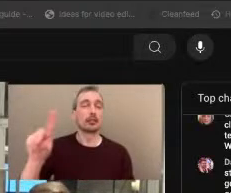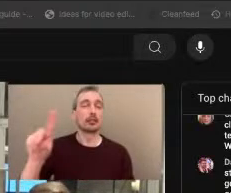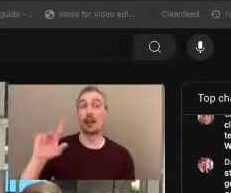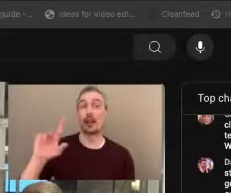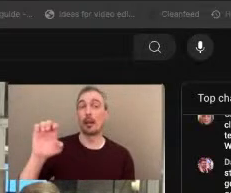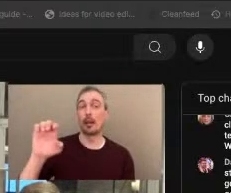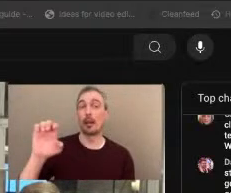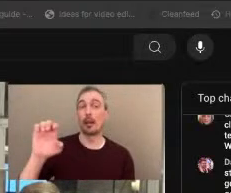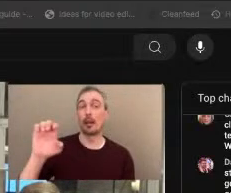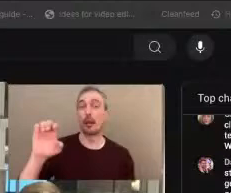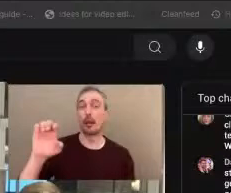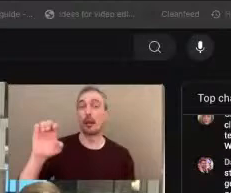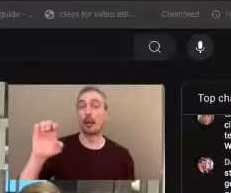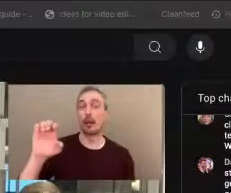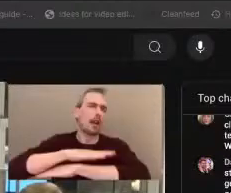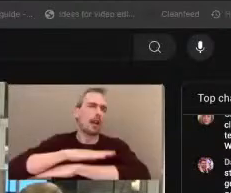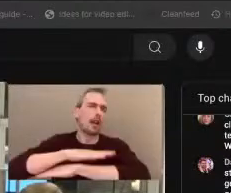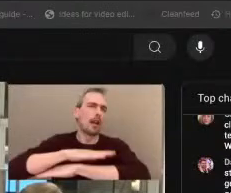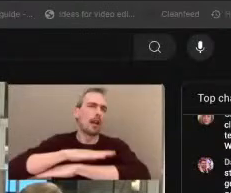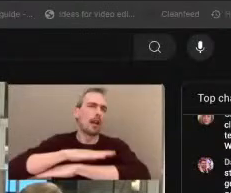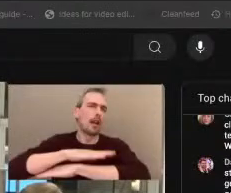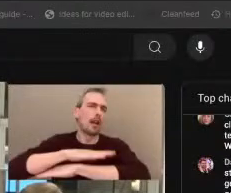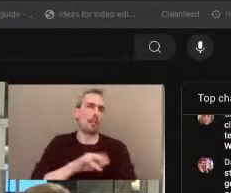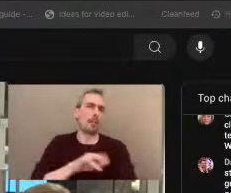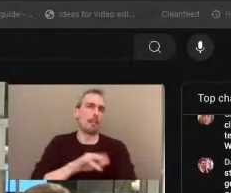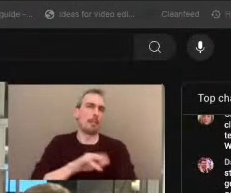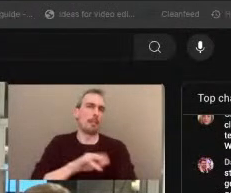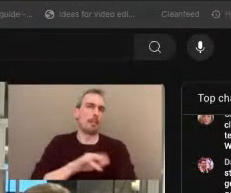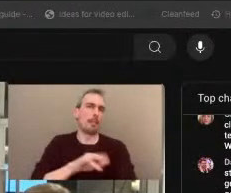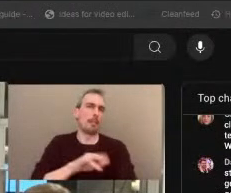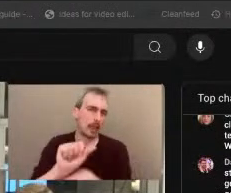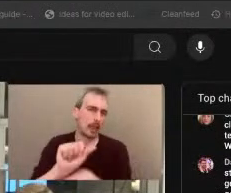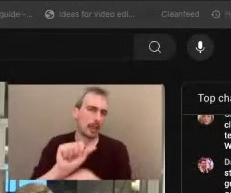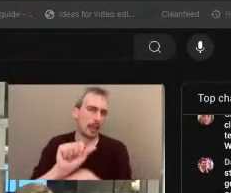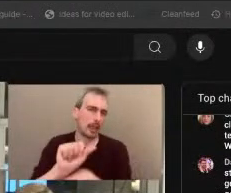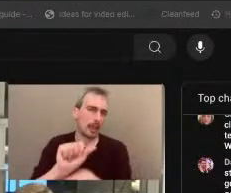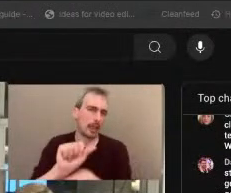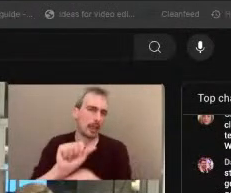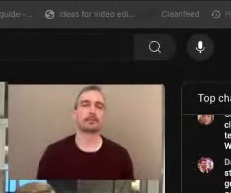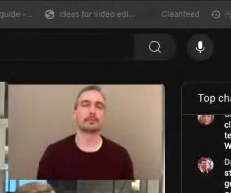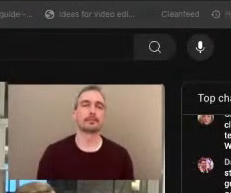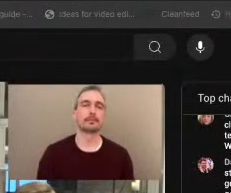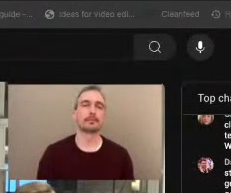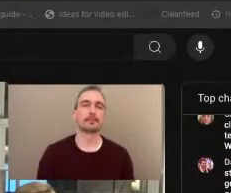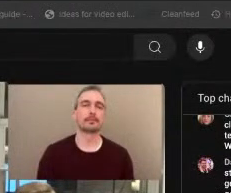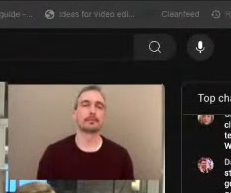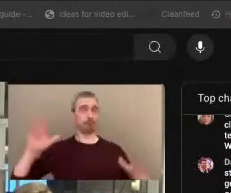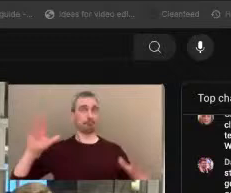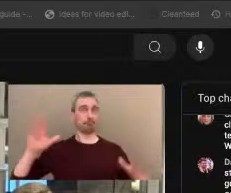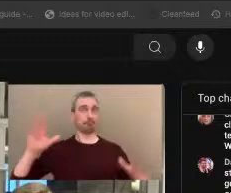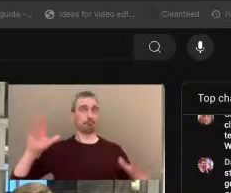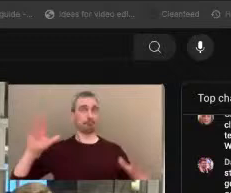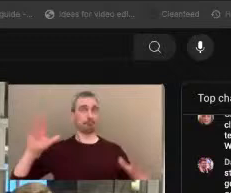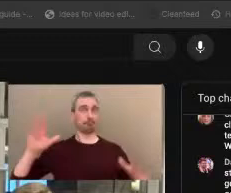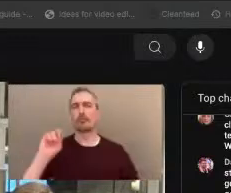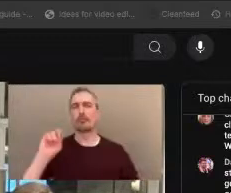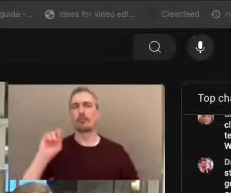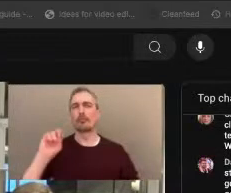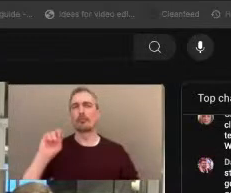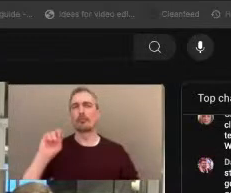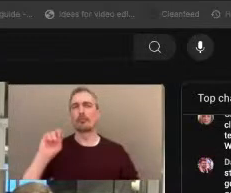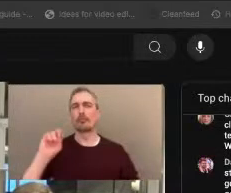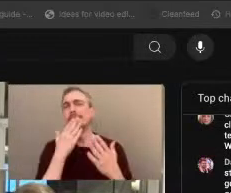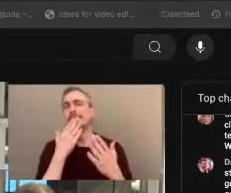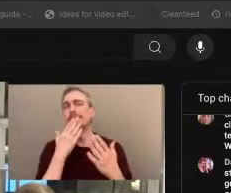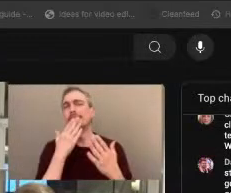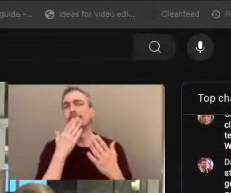disabilities. I think that's it. Thanks again, everybody. Folks in person, feel free to hang